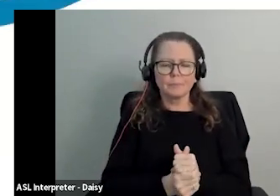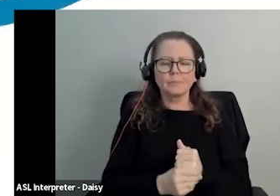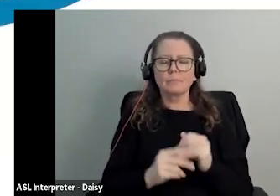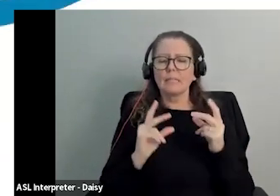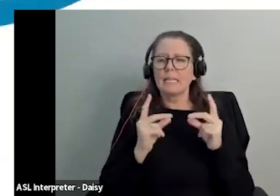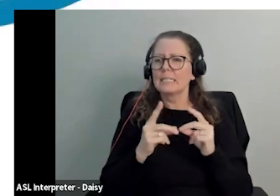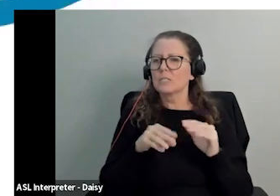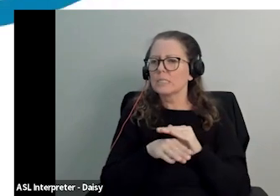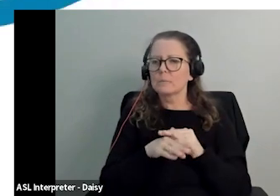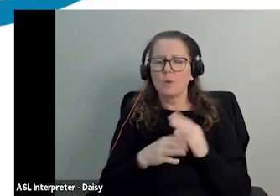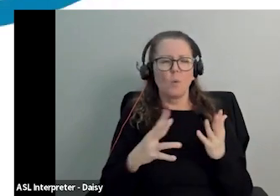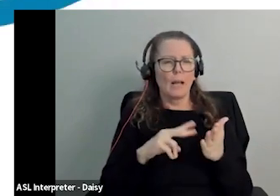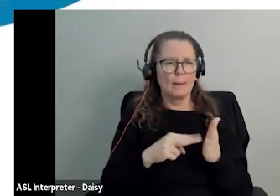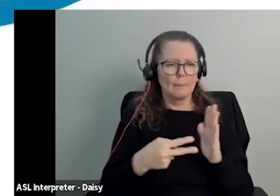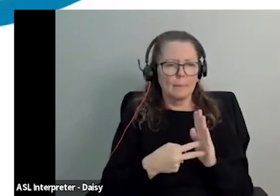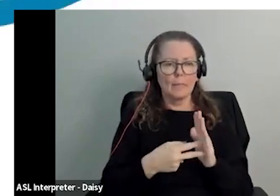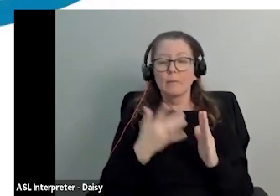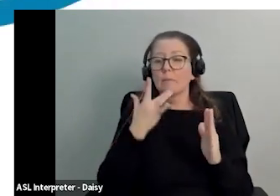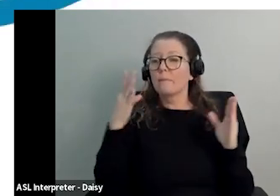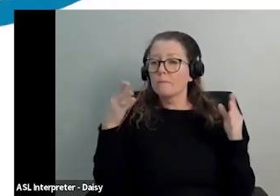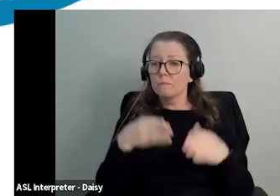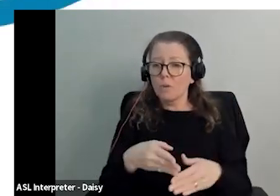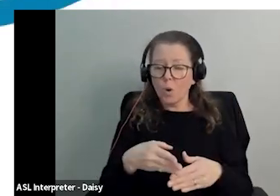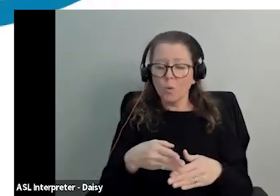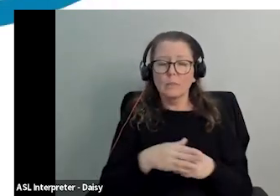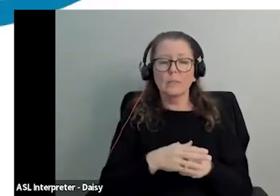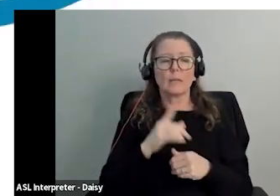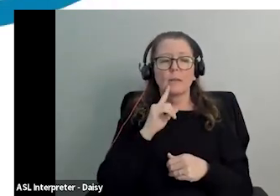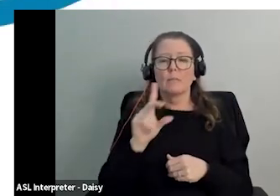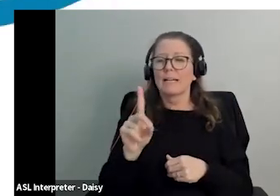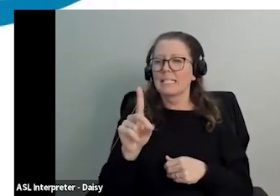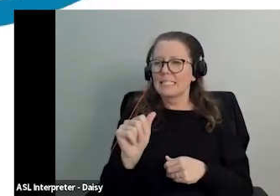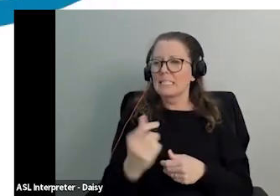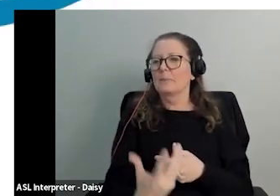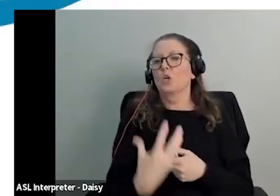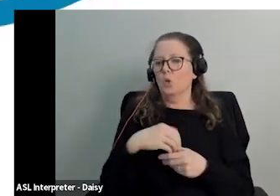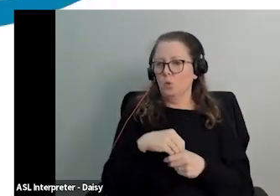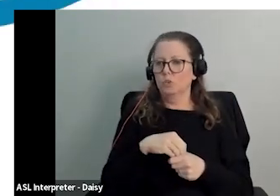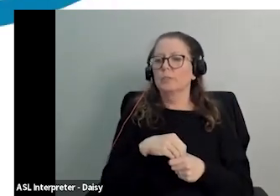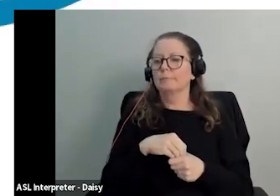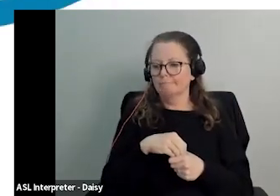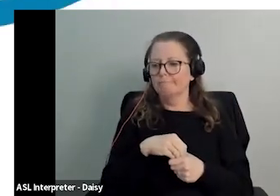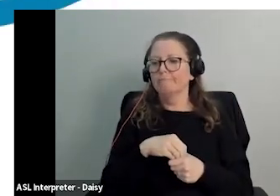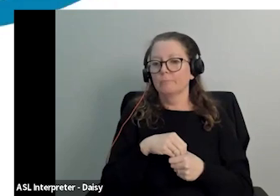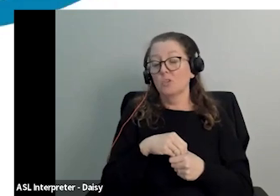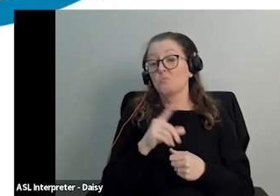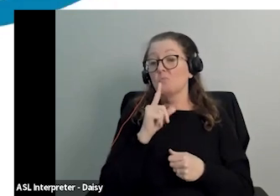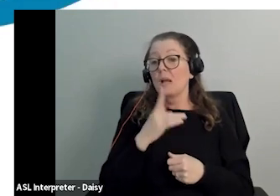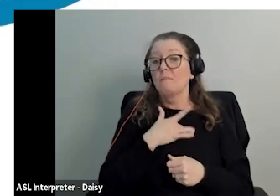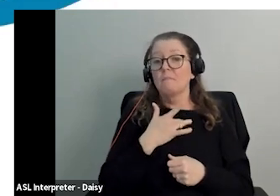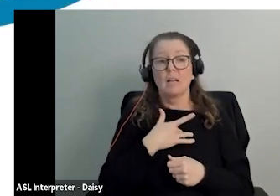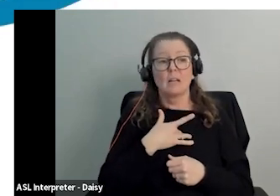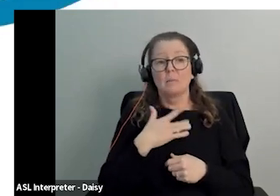is. And really, we're going to focus on disability inclusion. I think that is something that is relatable across